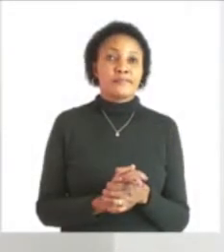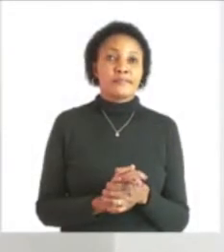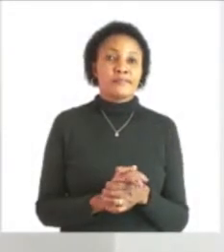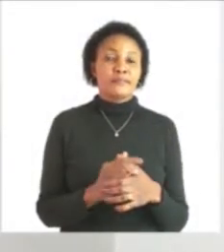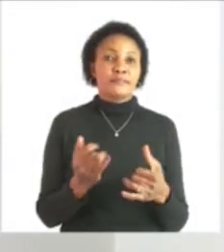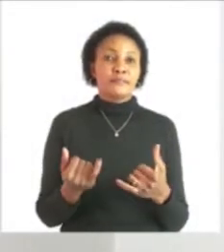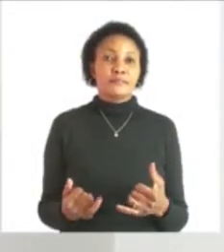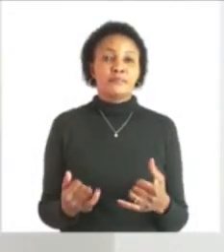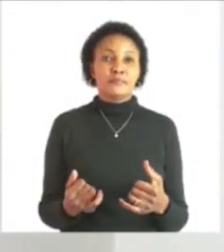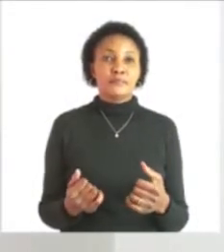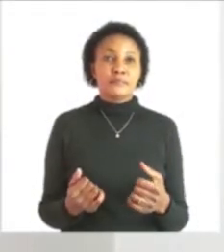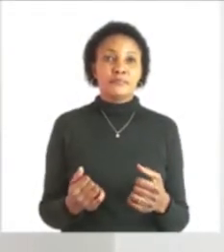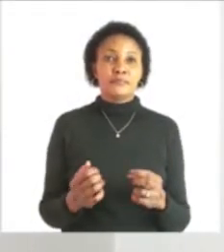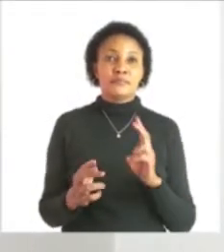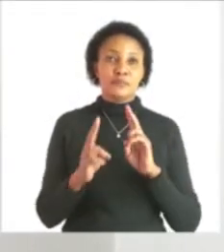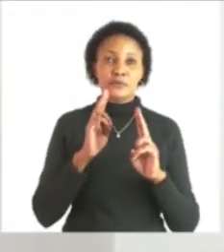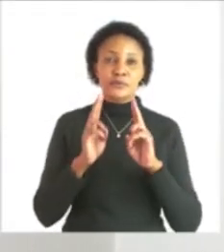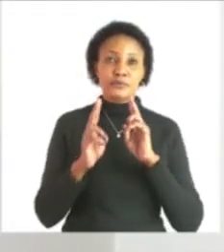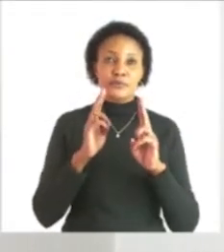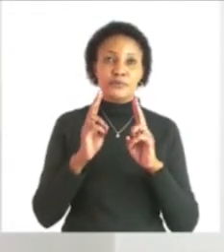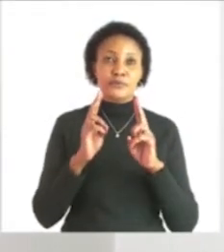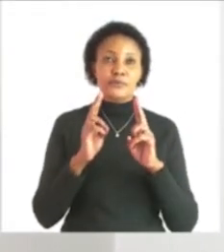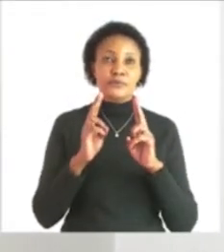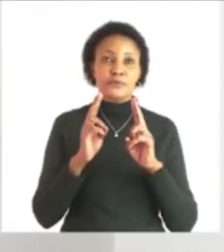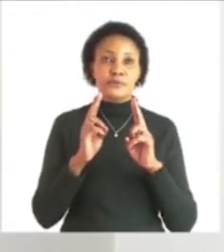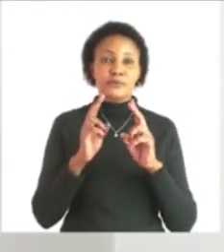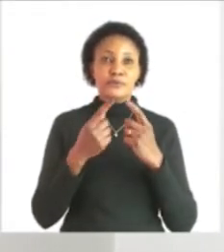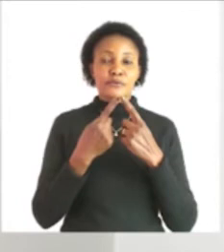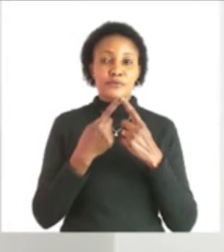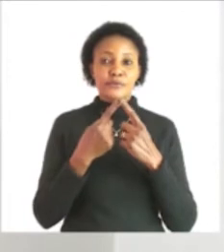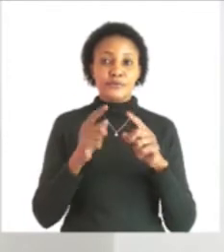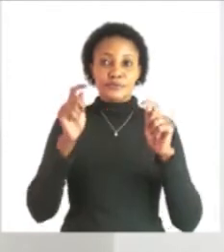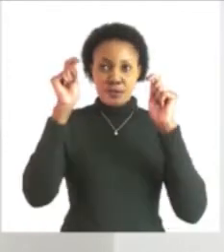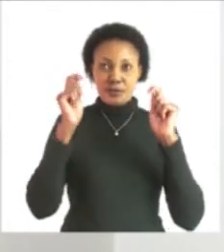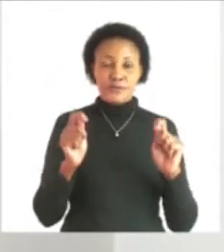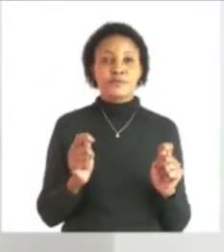Now we are going to talk and learn all about different shapes: